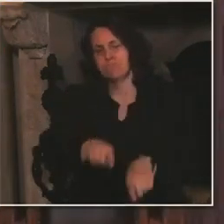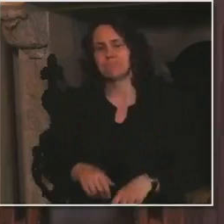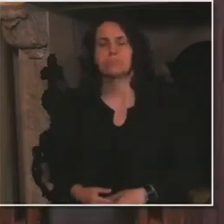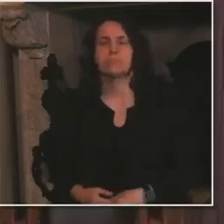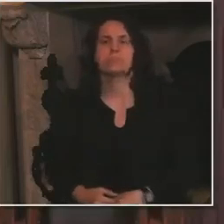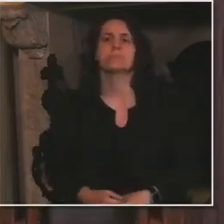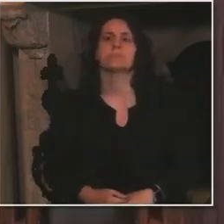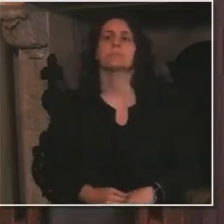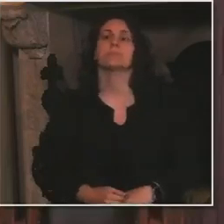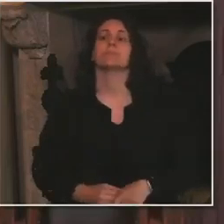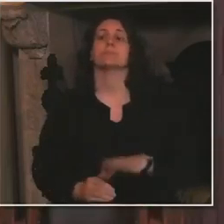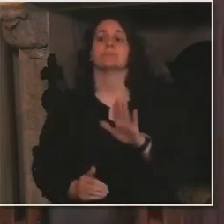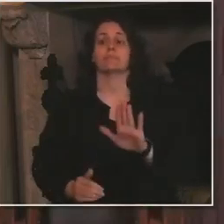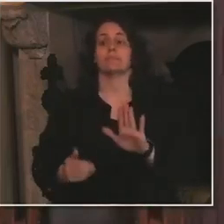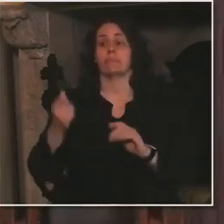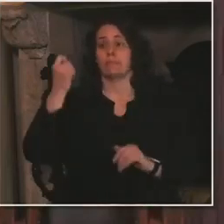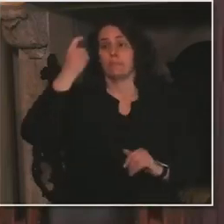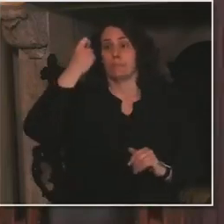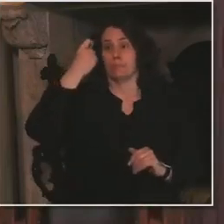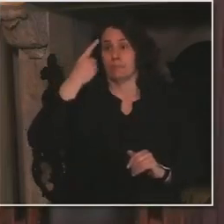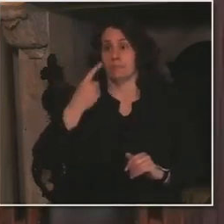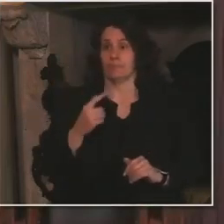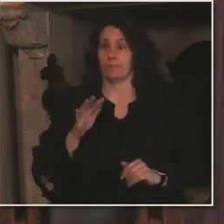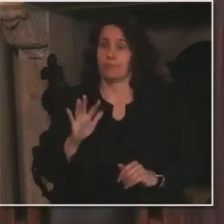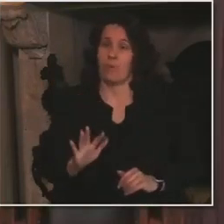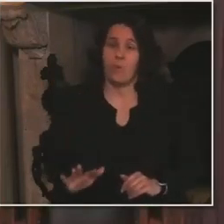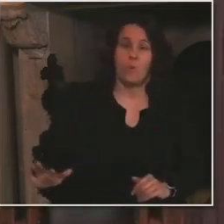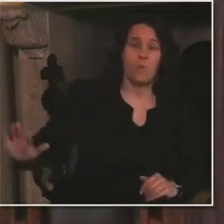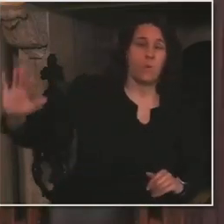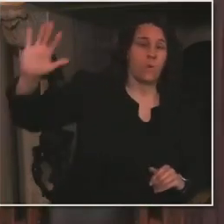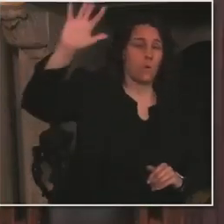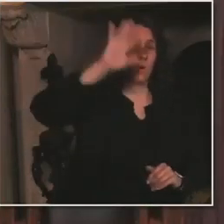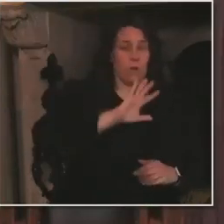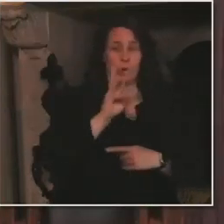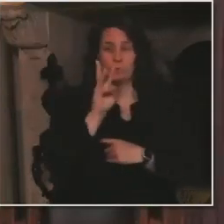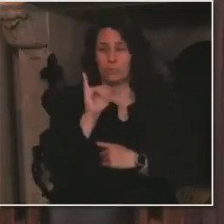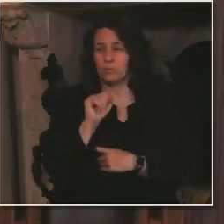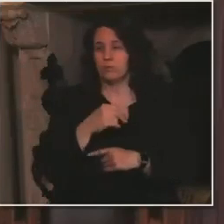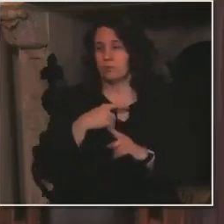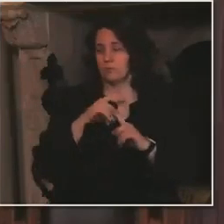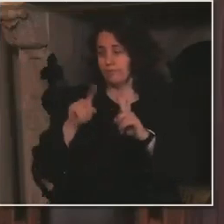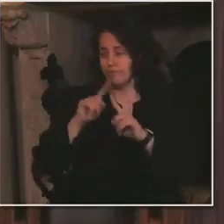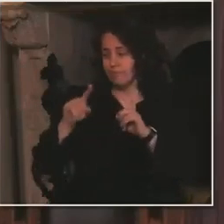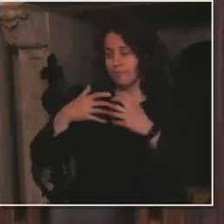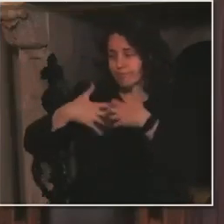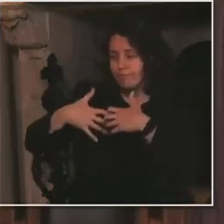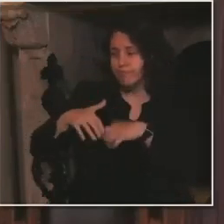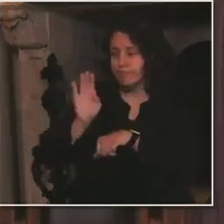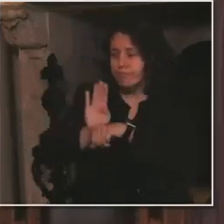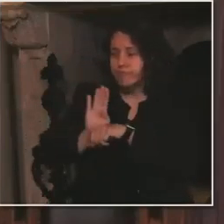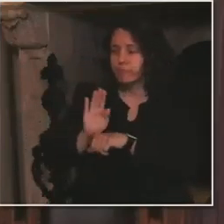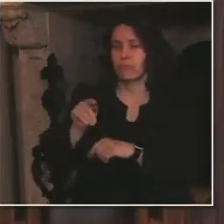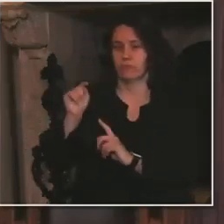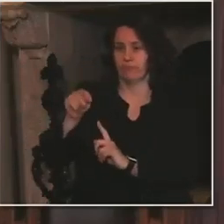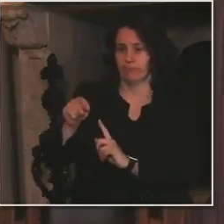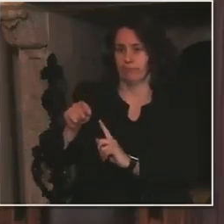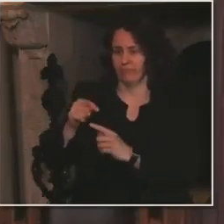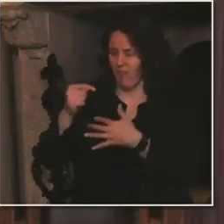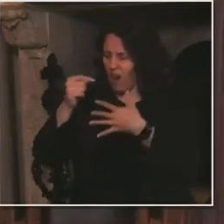from Wisconsin Manufacturers and Commerce to the Milwaukee Metropolitan Association of Commerce to our own